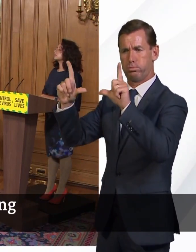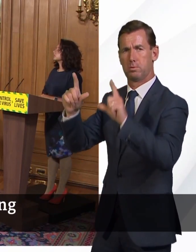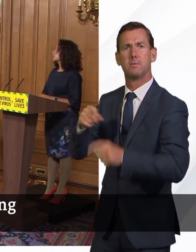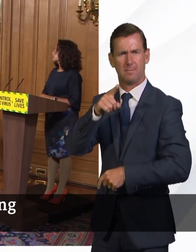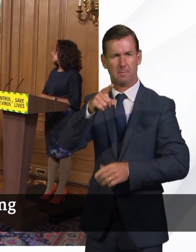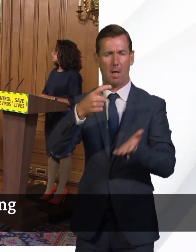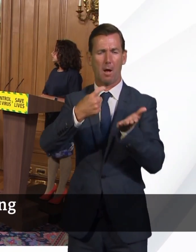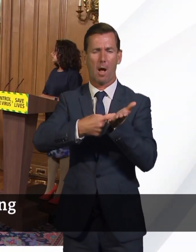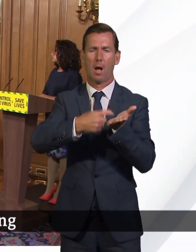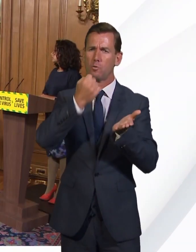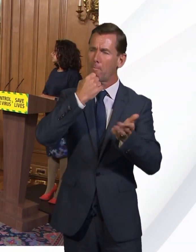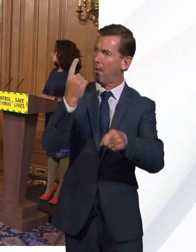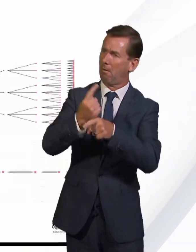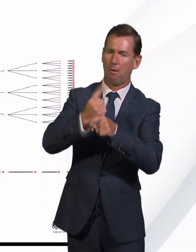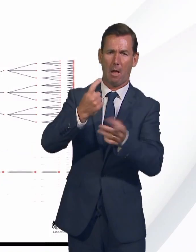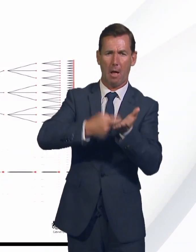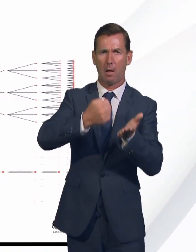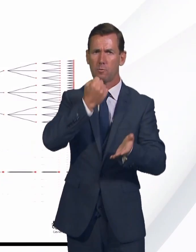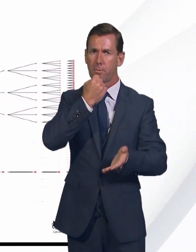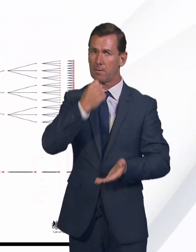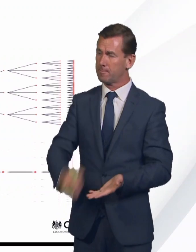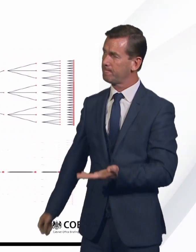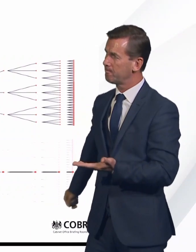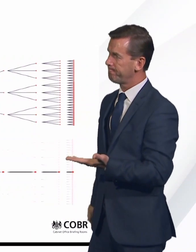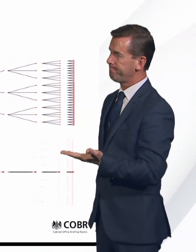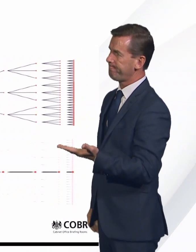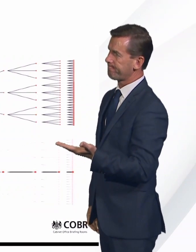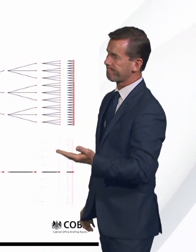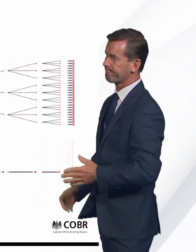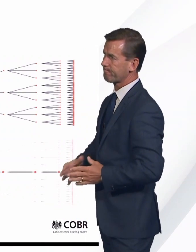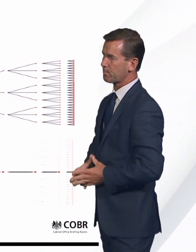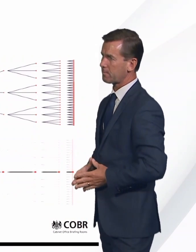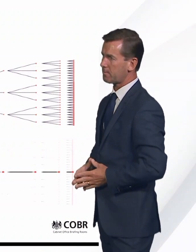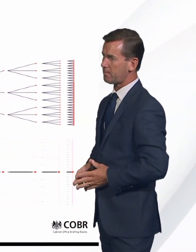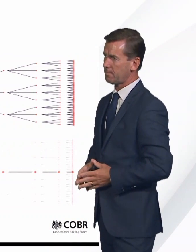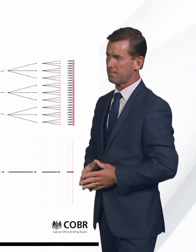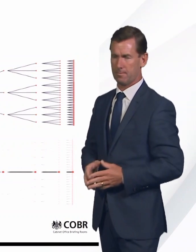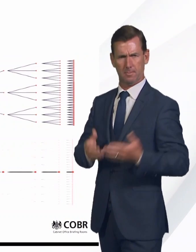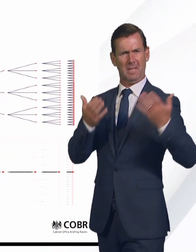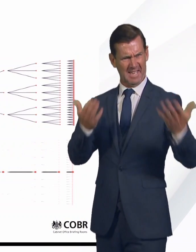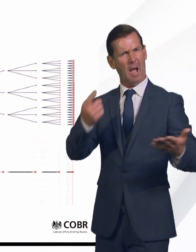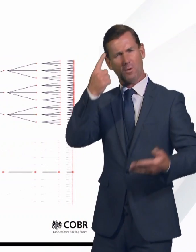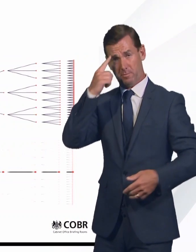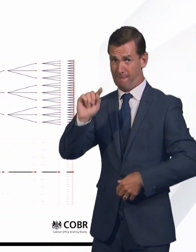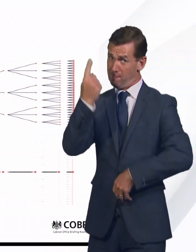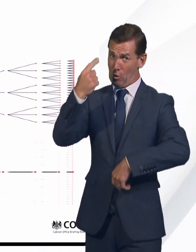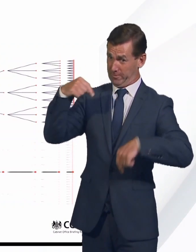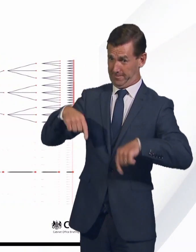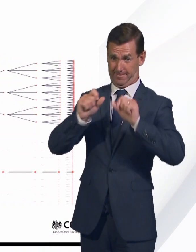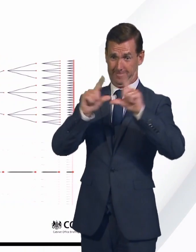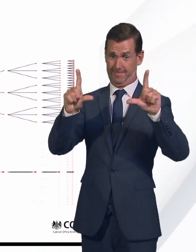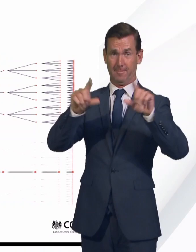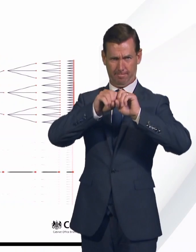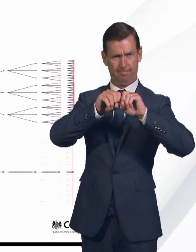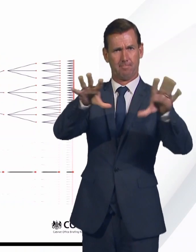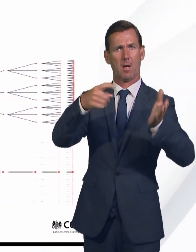number, so it's important that the public can see that. So for the first time this afternoon, we're publishing the R number. We want to